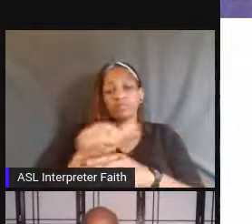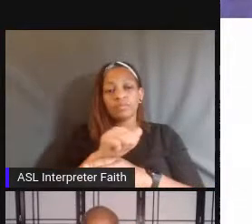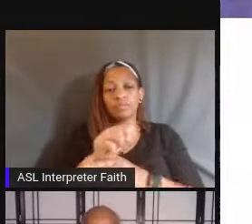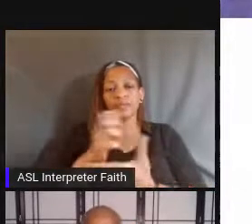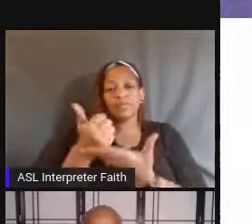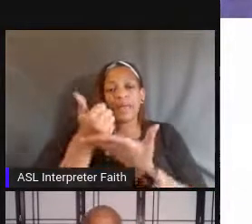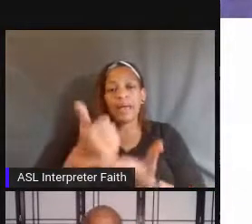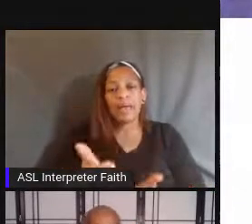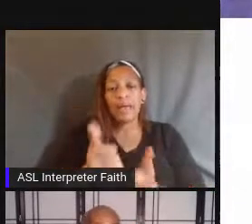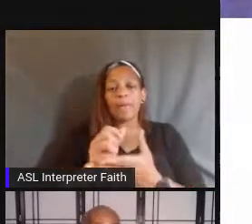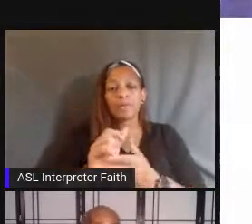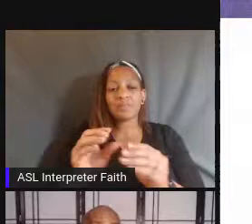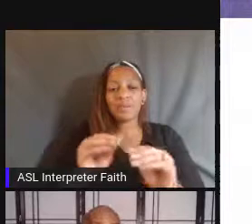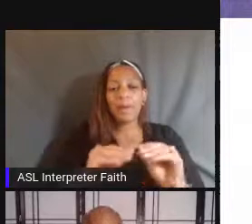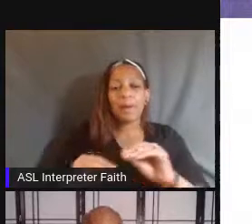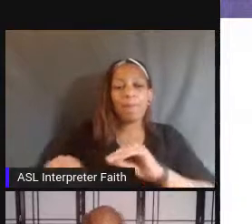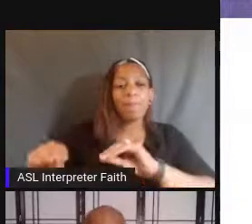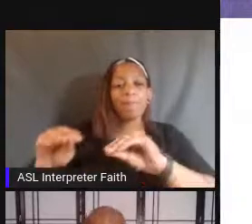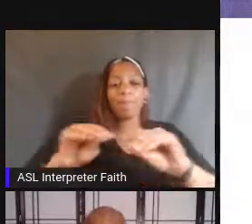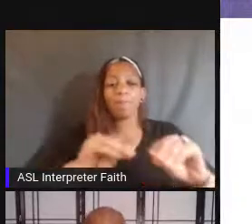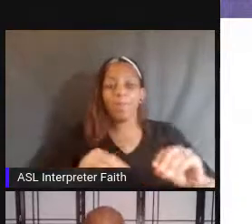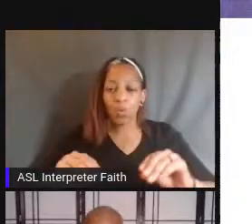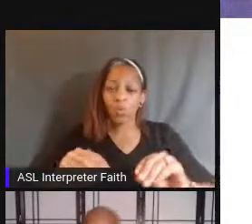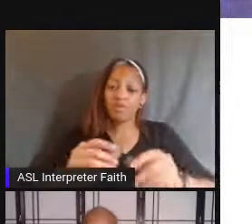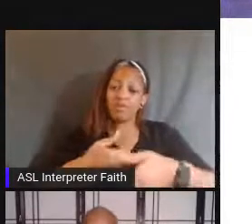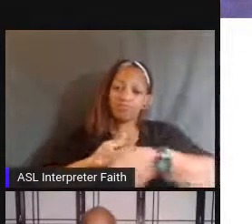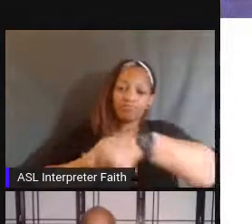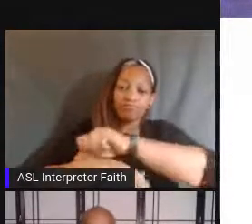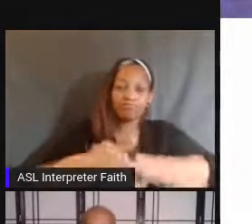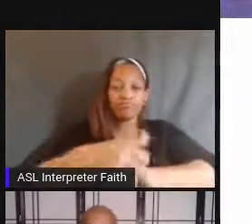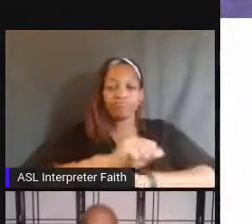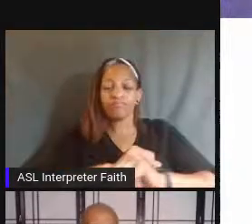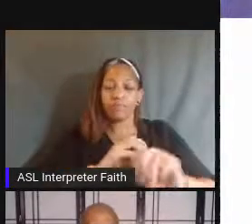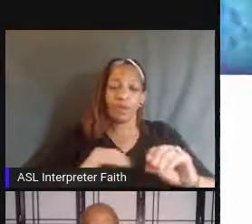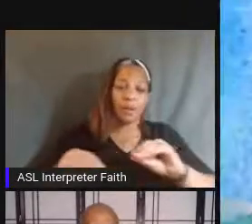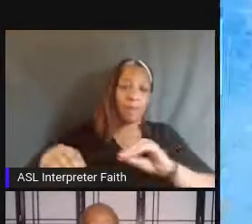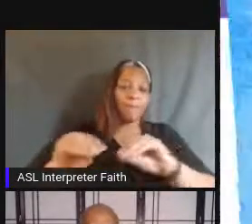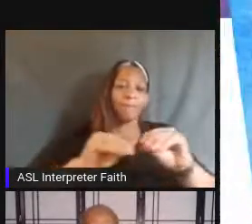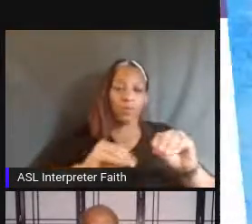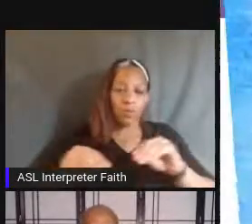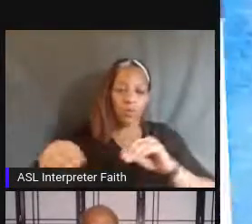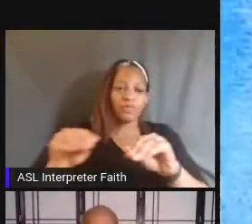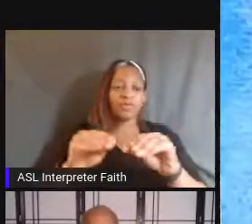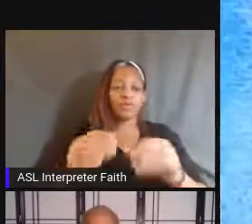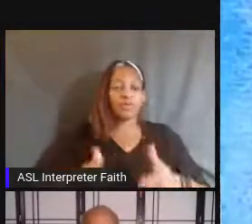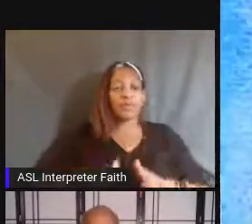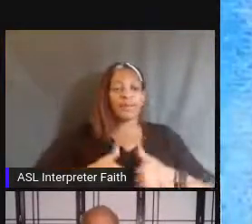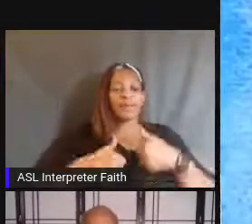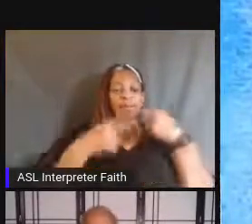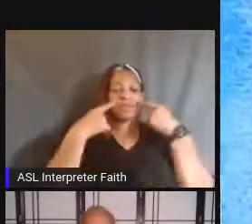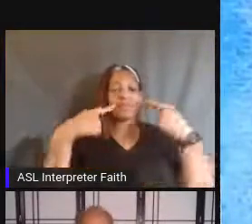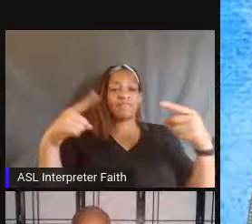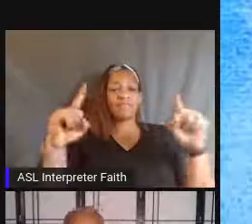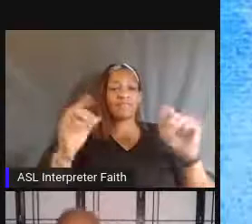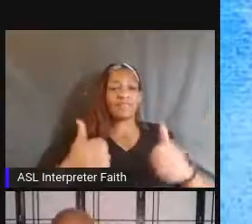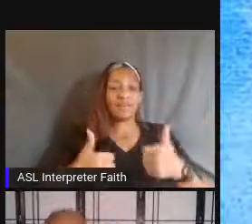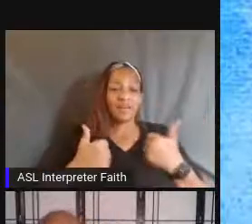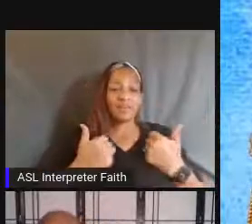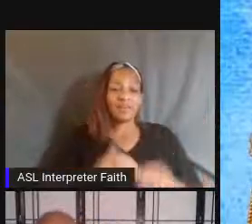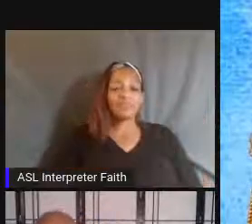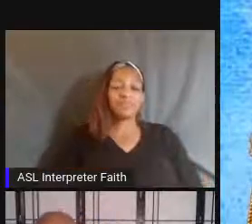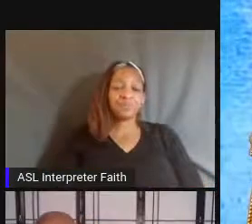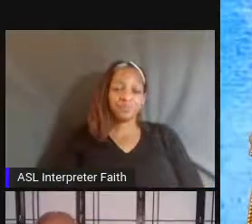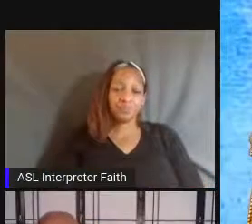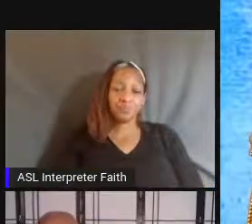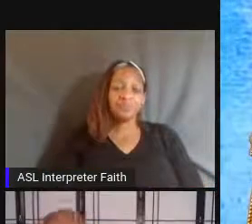in moving, treating and moving our feet so that we are living more effective lives.